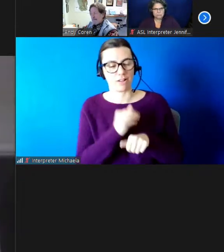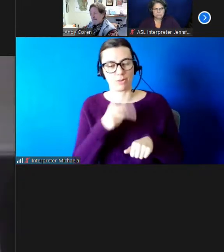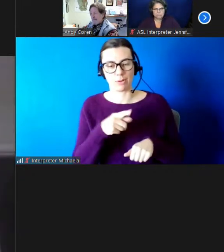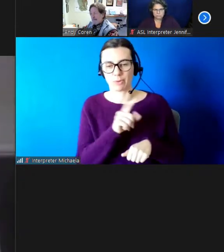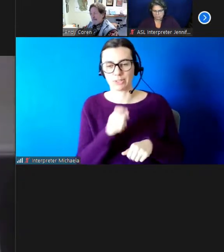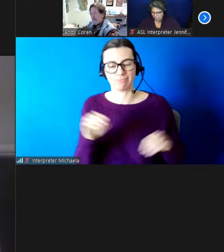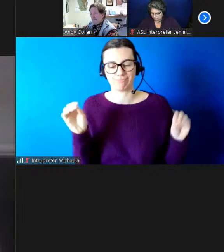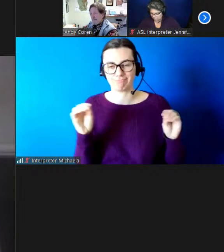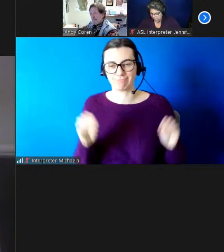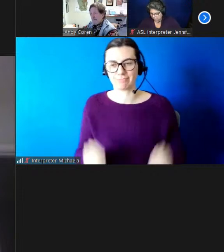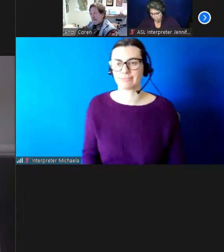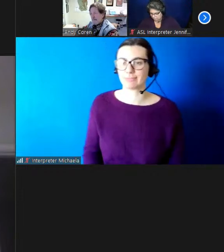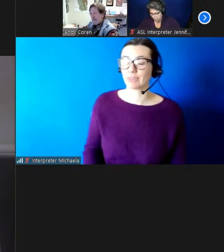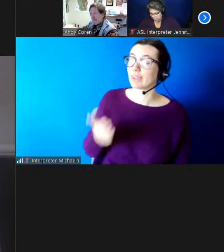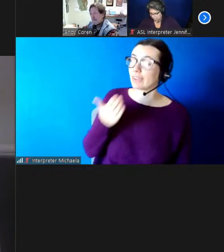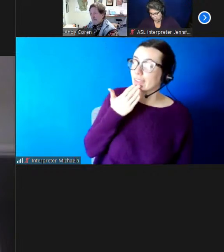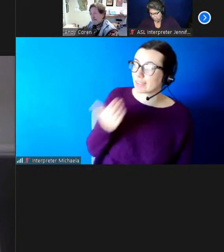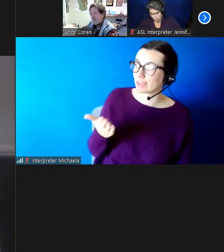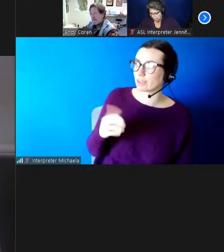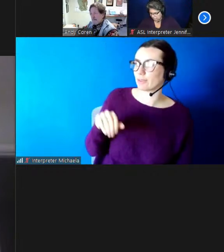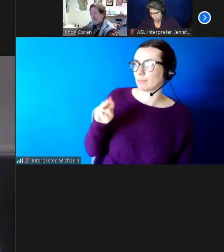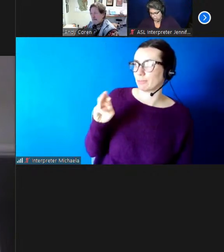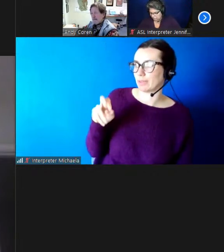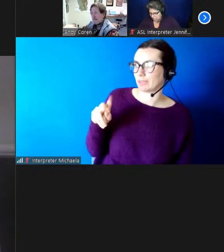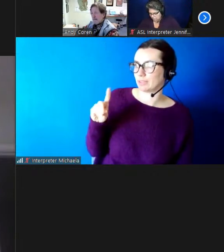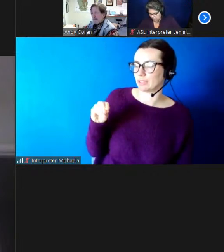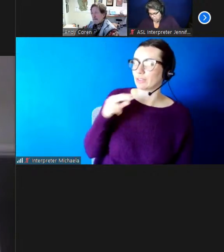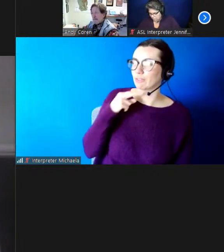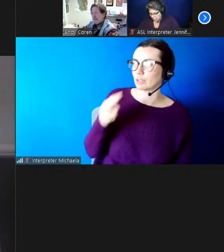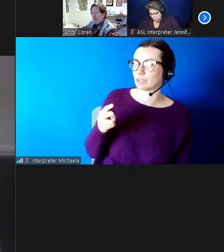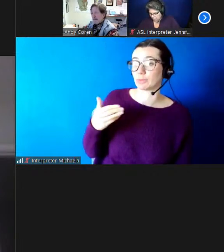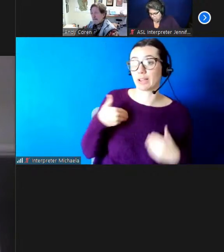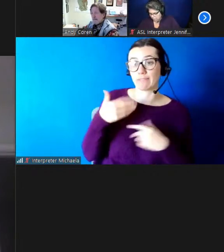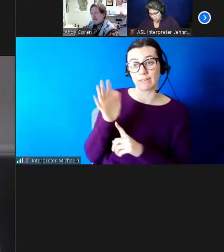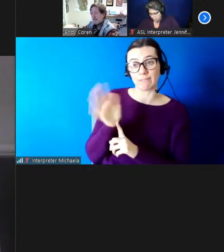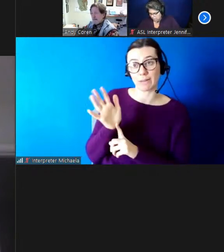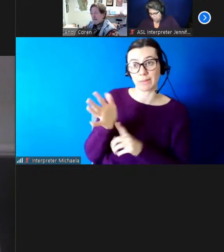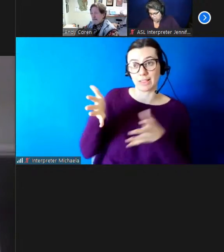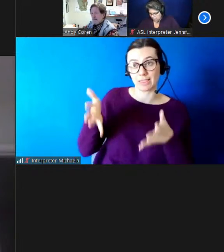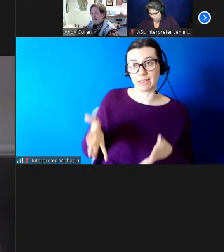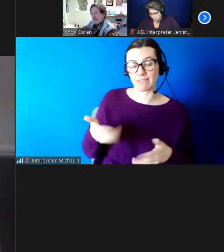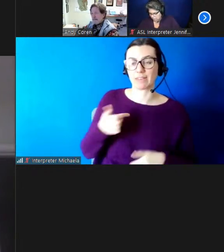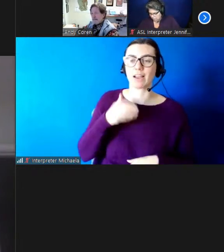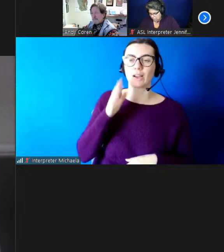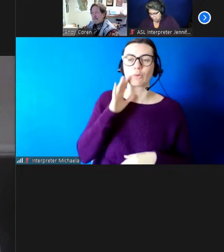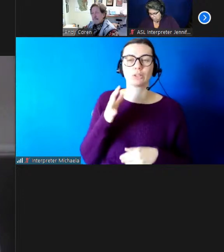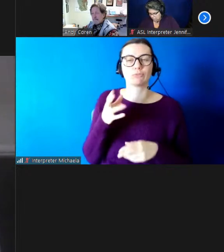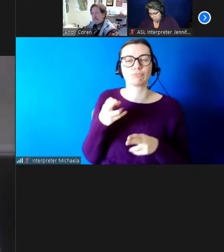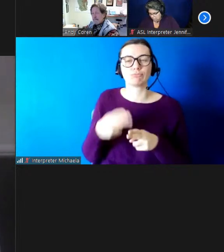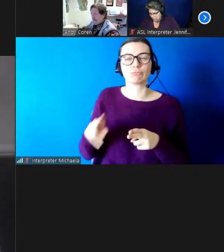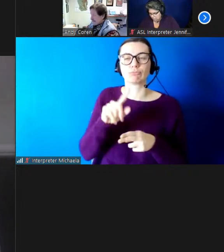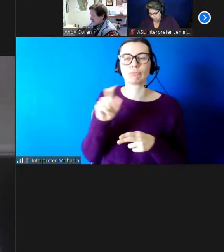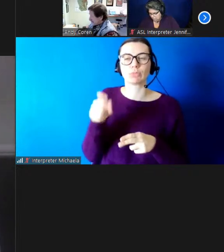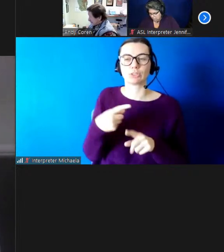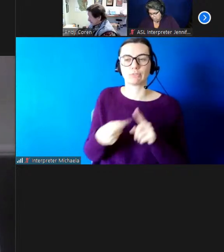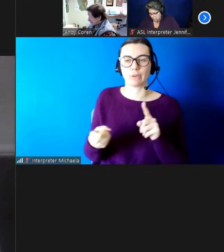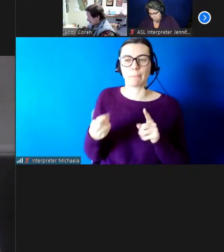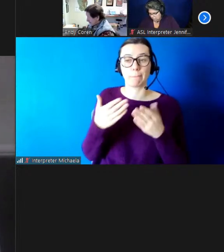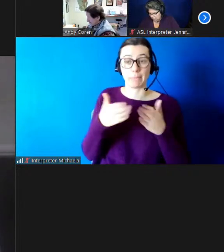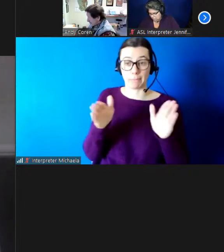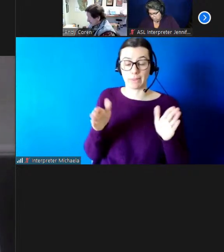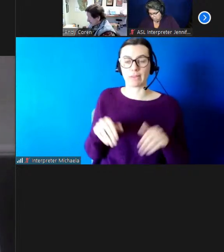Okay, thank you, Mendocino Voice. So we have 5 minutes left. I'll do a brief question from the public, and then Dr.